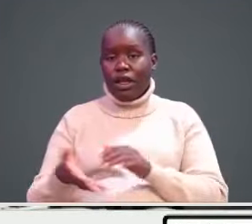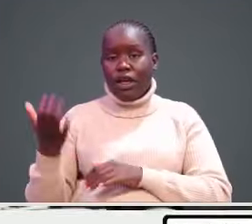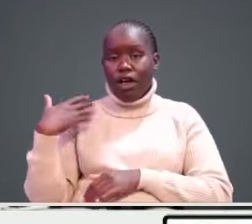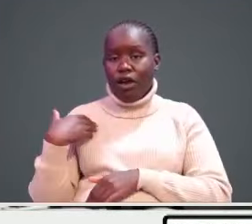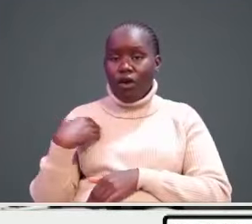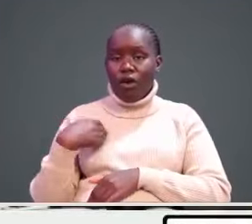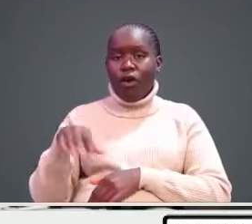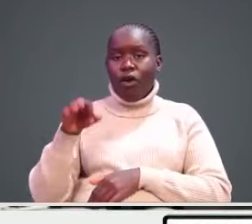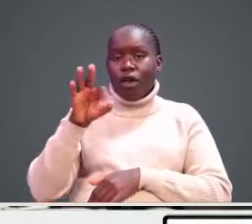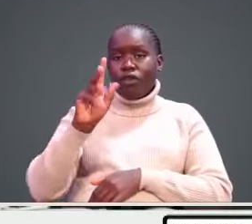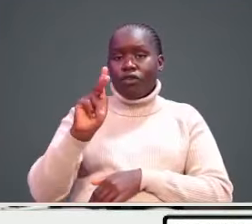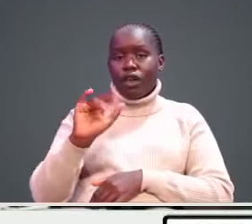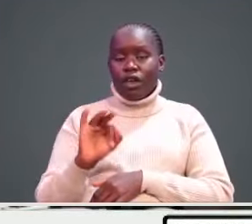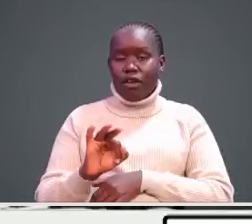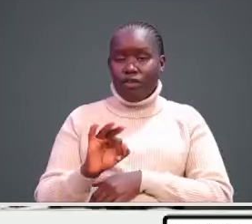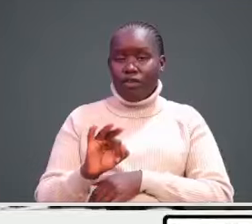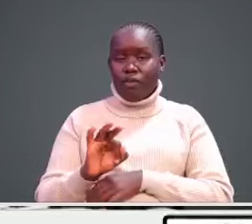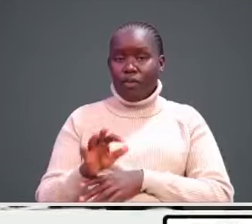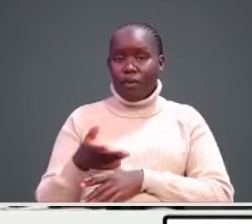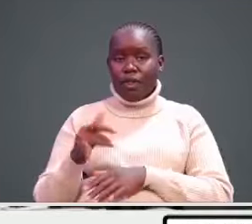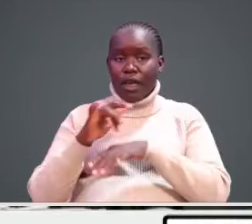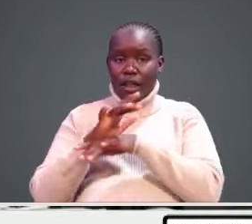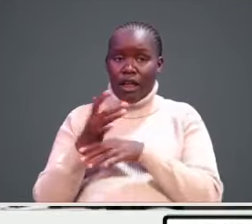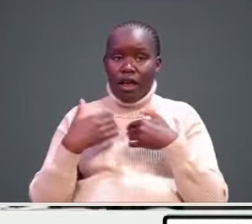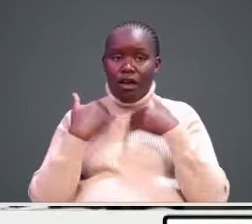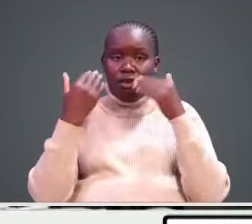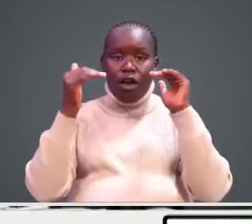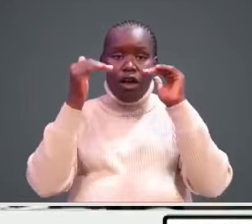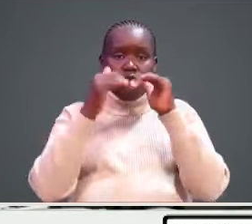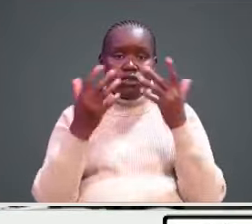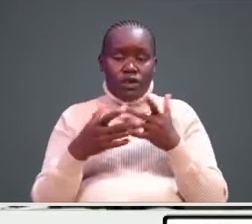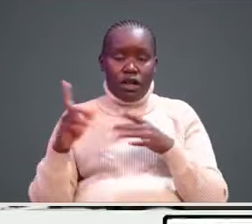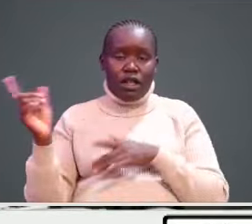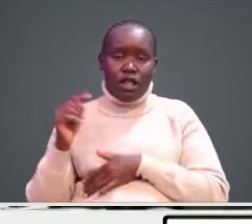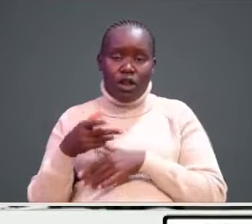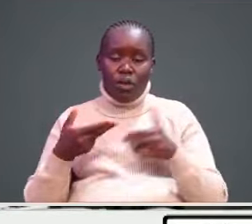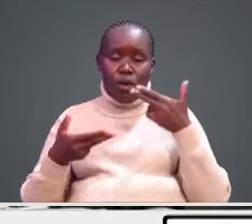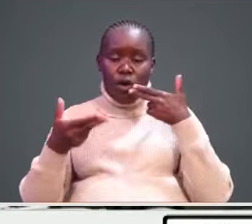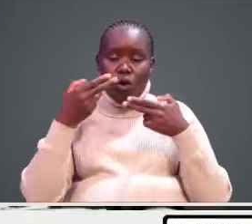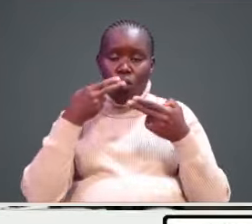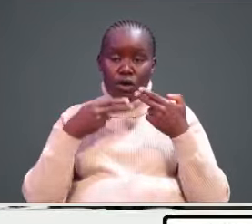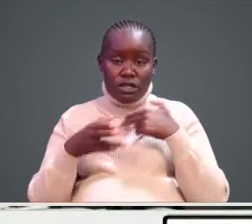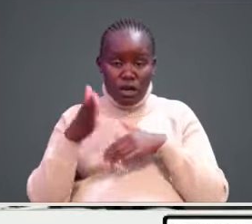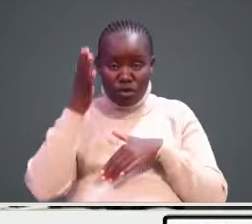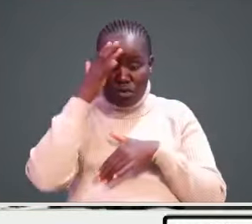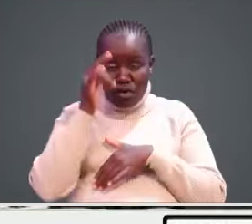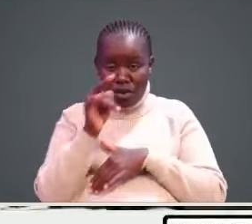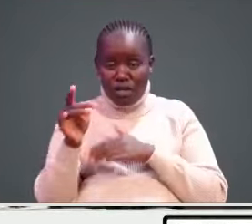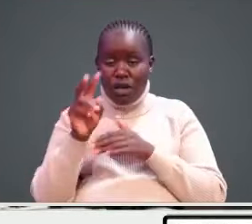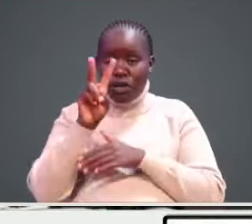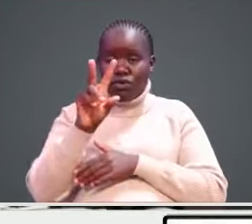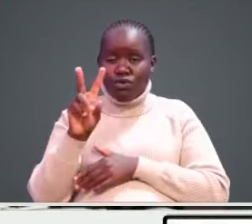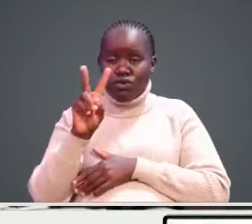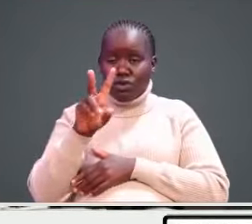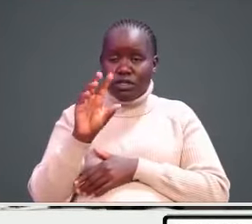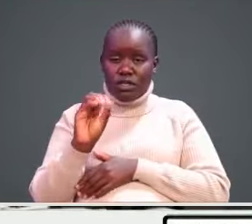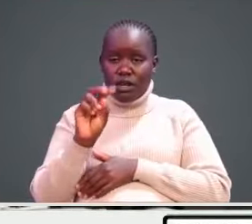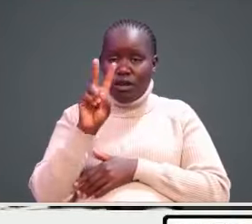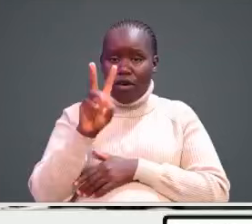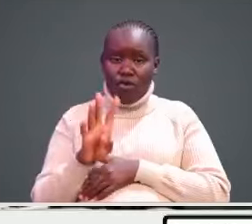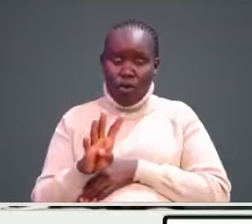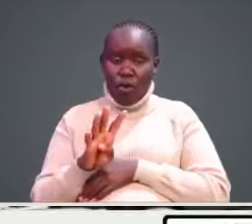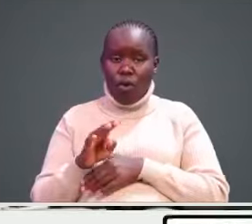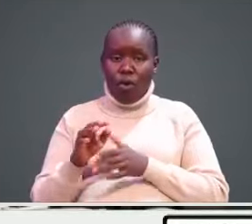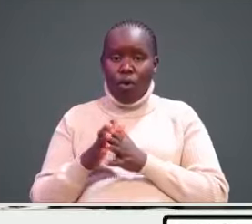President Sam Nyamweya earlier today held a press conference in a Nairobi hotel to popularize his 2024 presidential